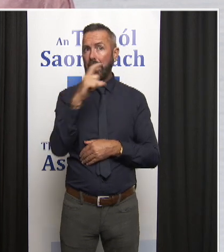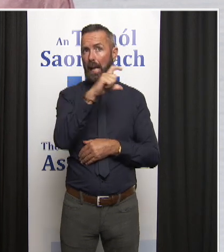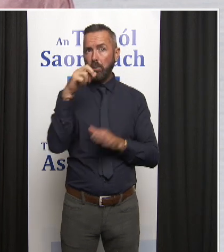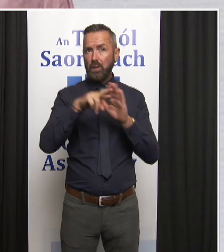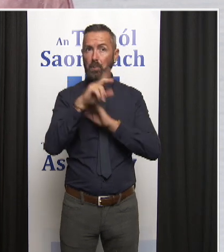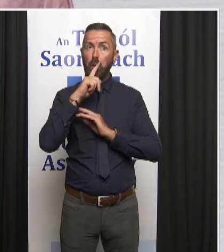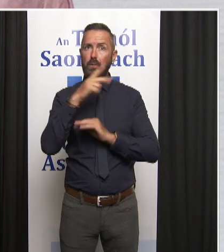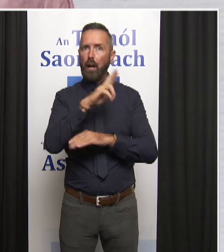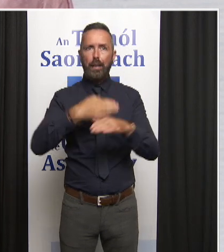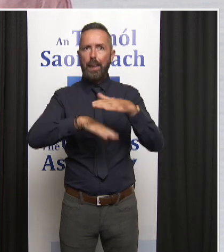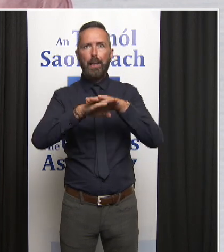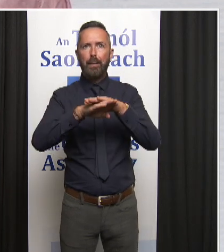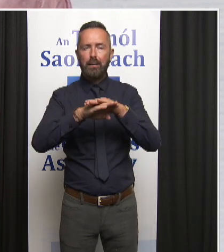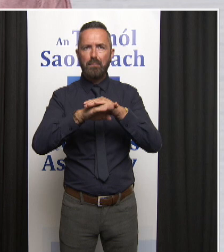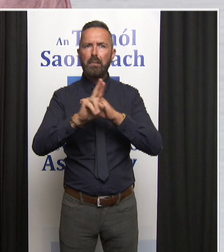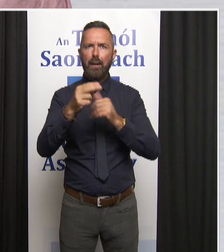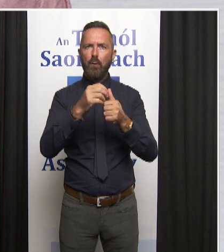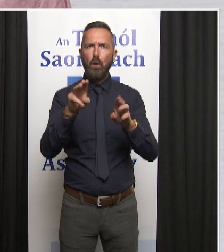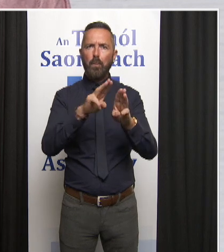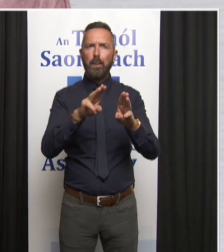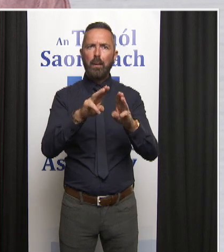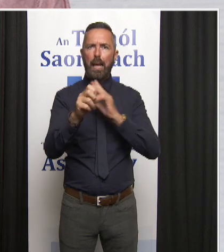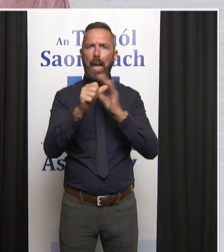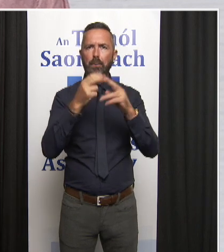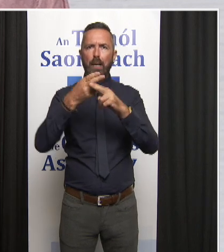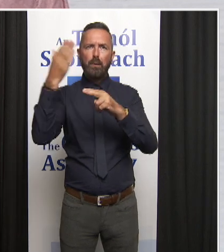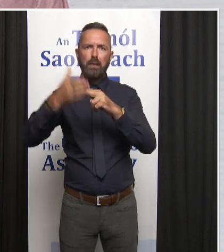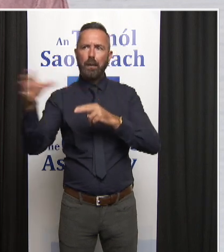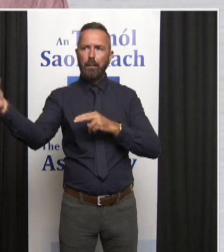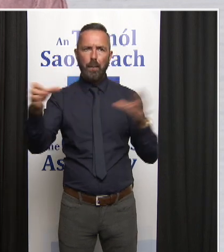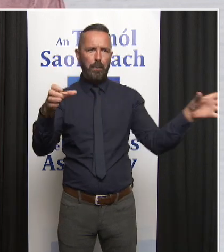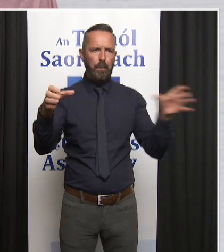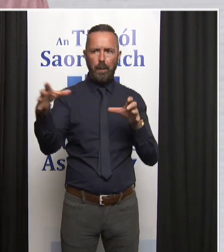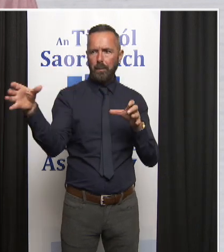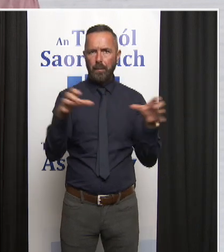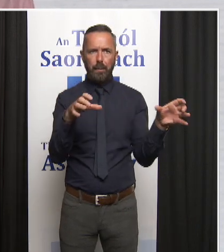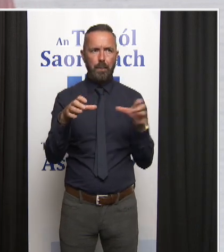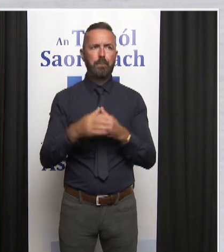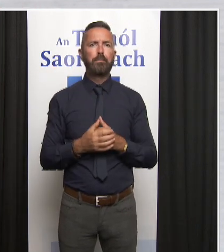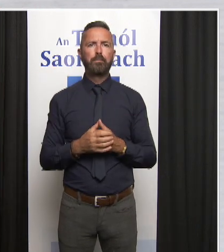some experts, some people who work in the sector, and some politicians as well.